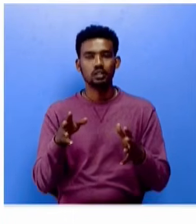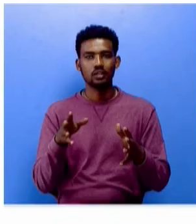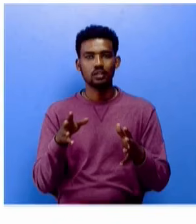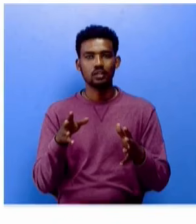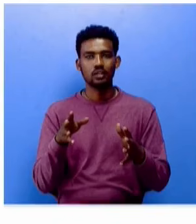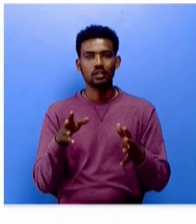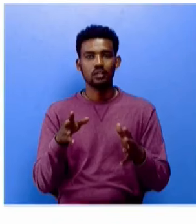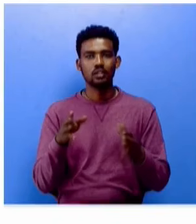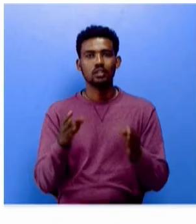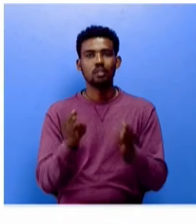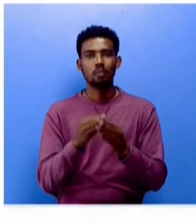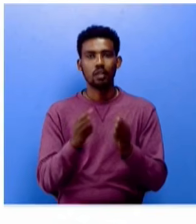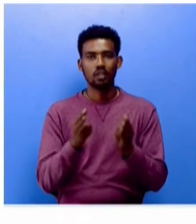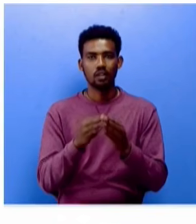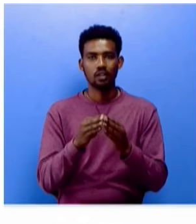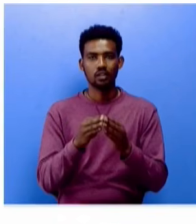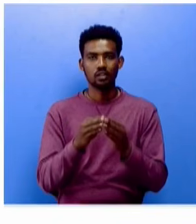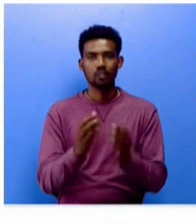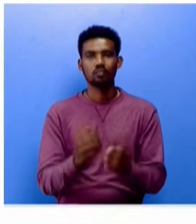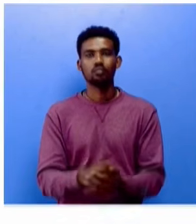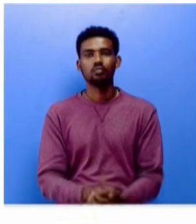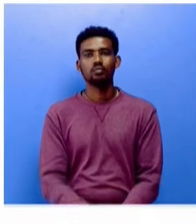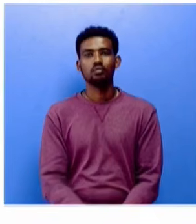the meeting.